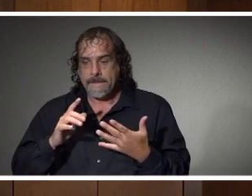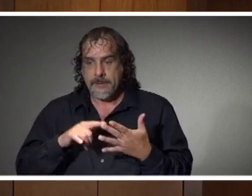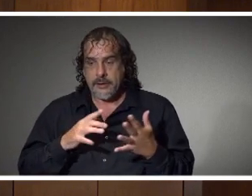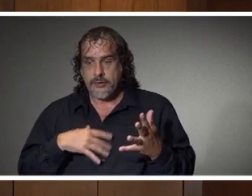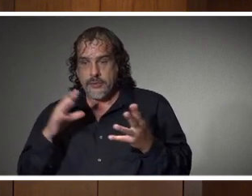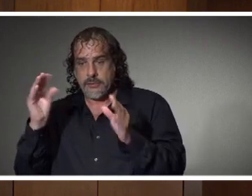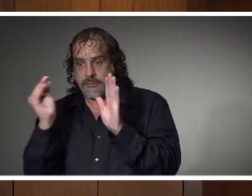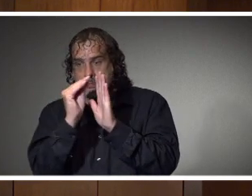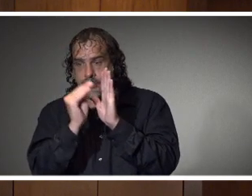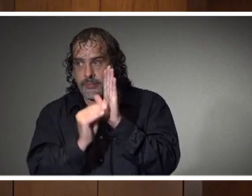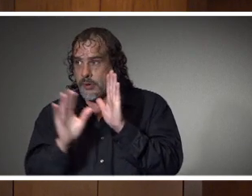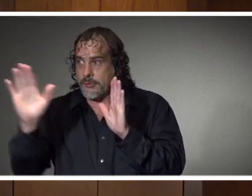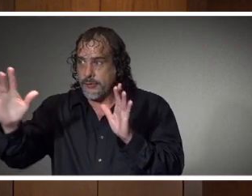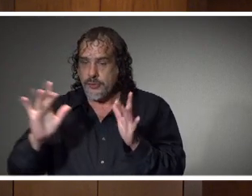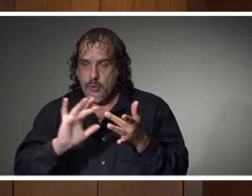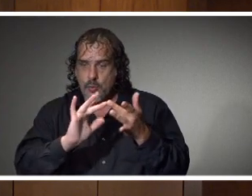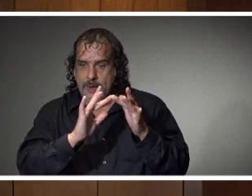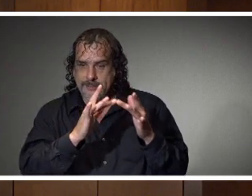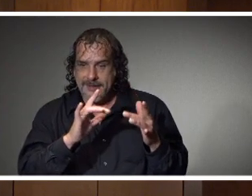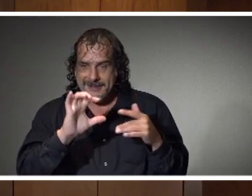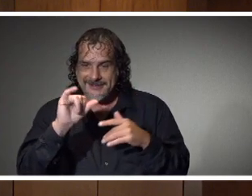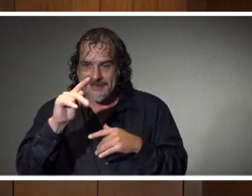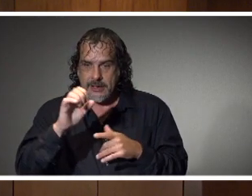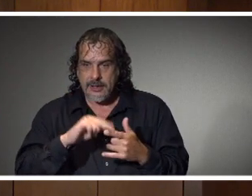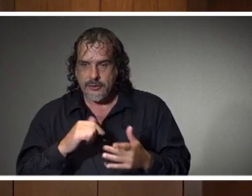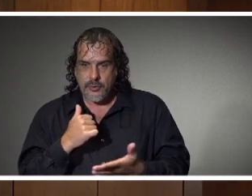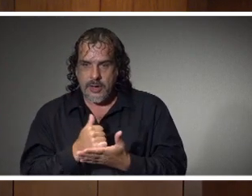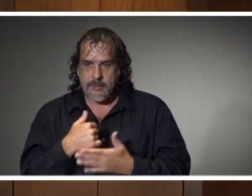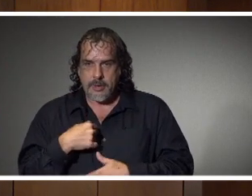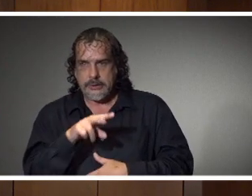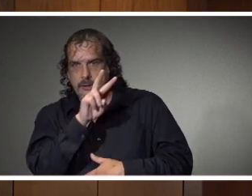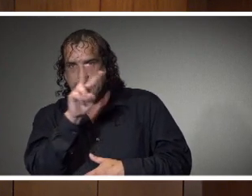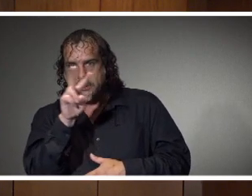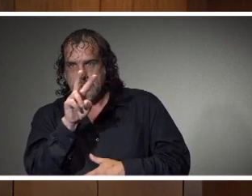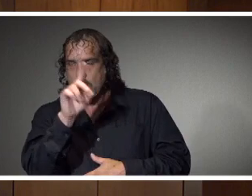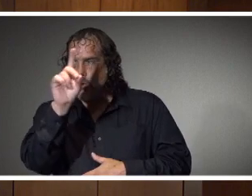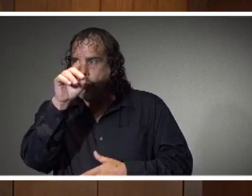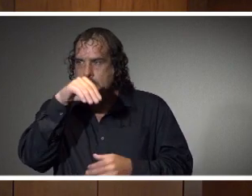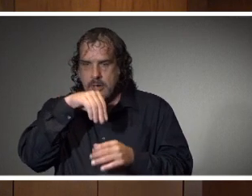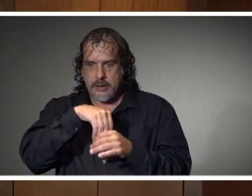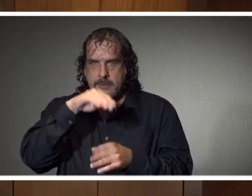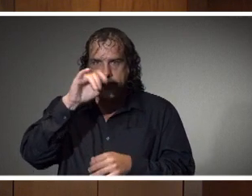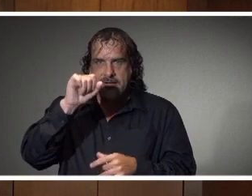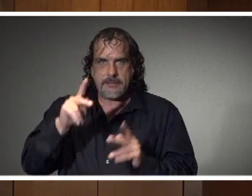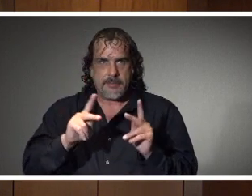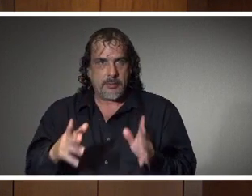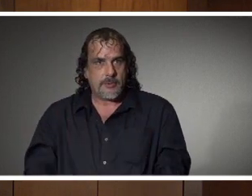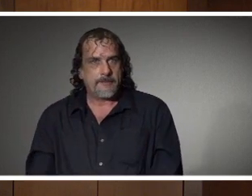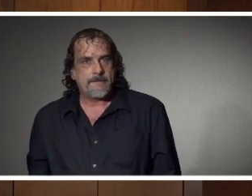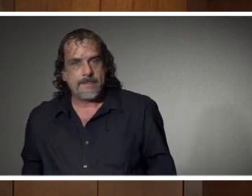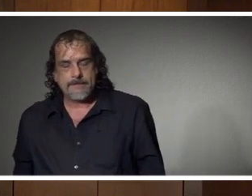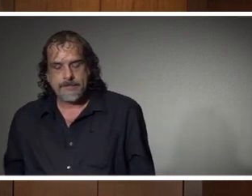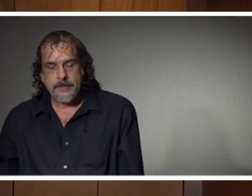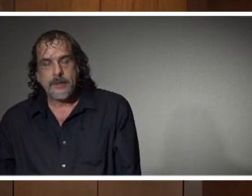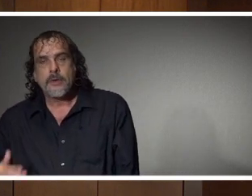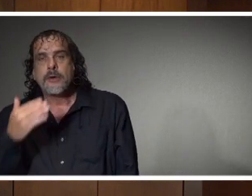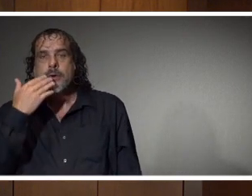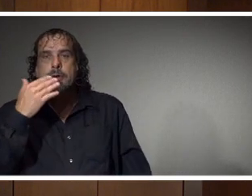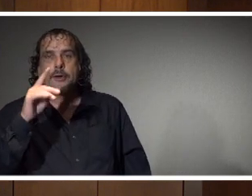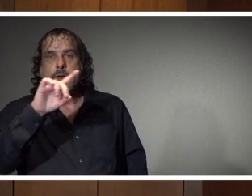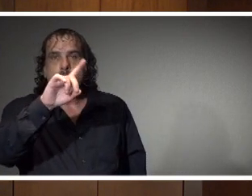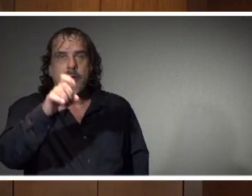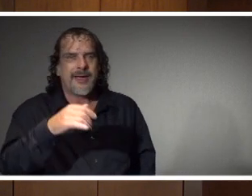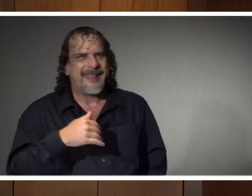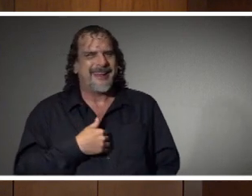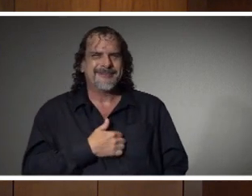graphs MSDH puts out every day to help people visualize where Mississippi is? Yeah, great question. And I'm sorry it took